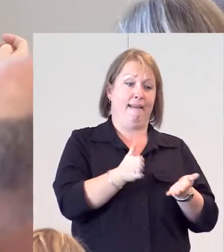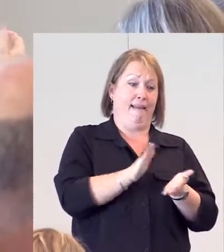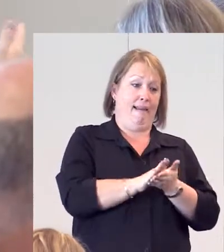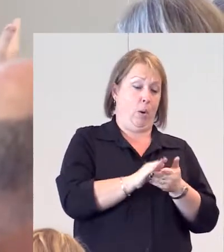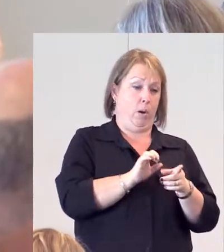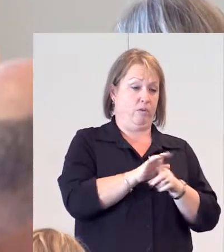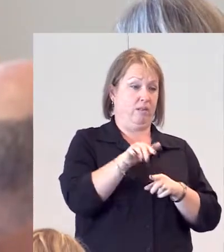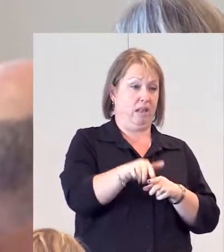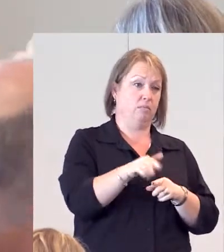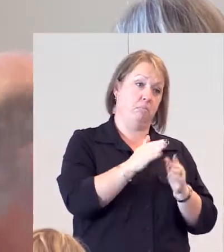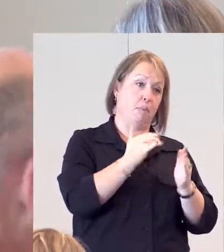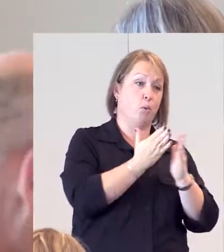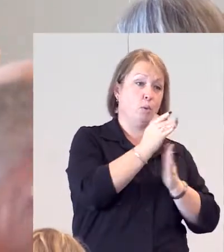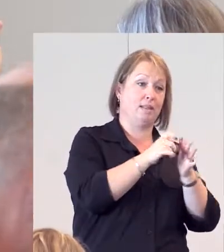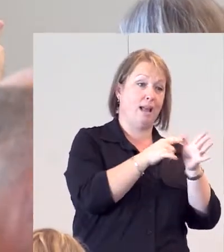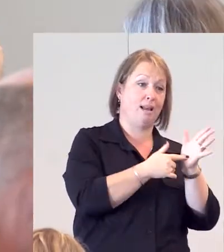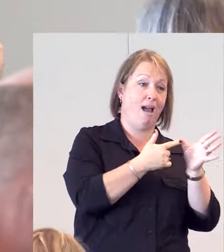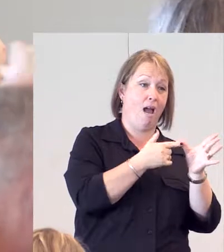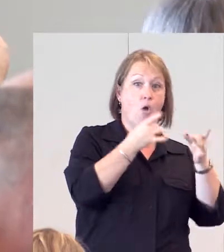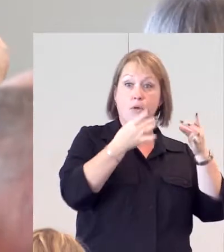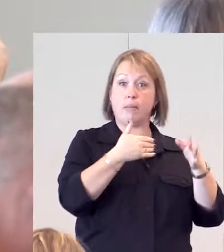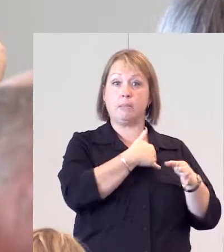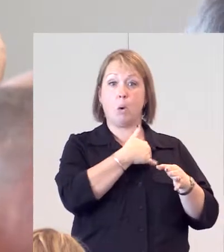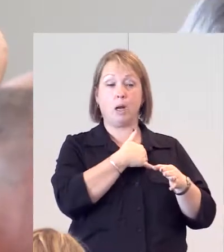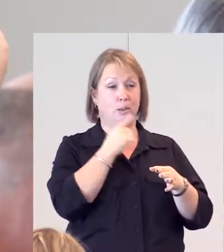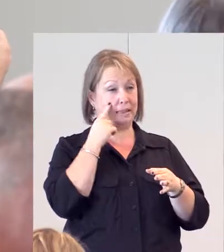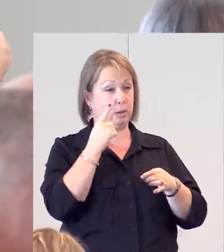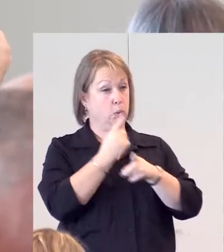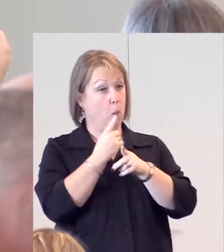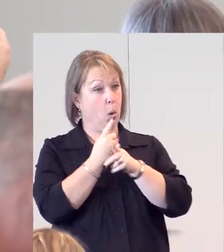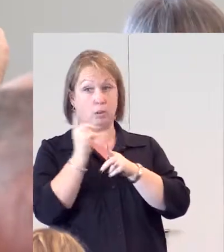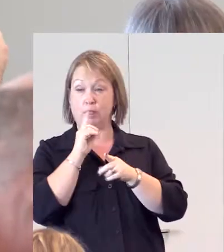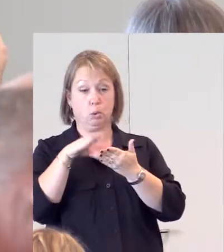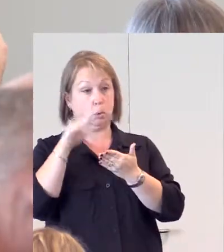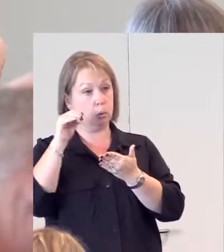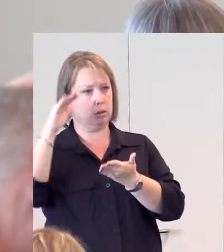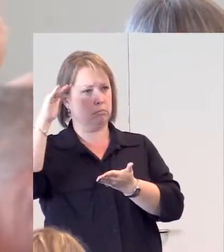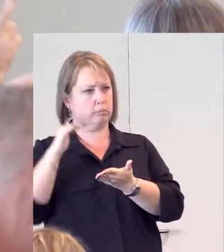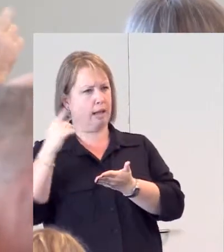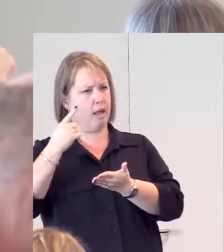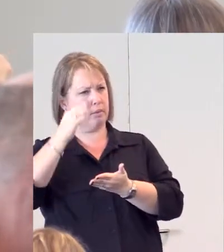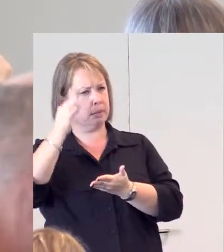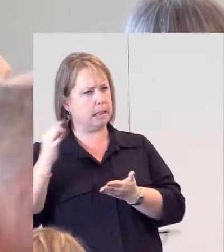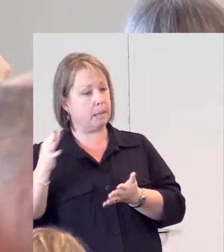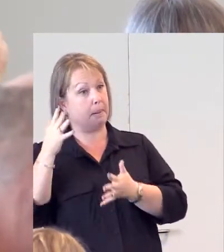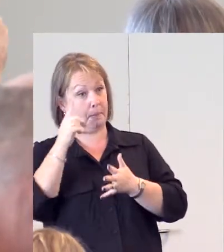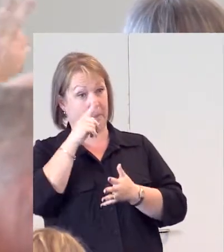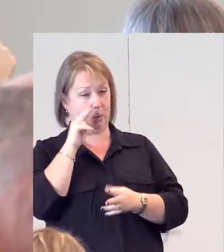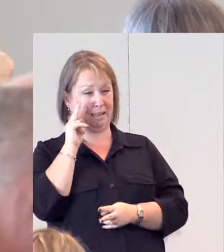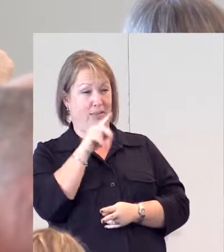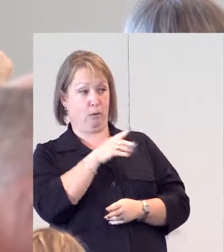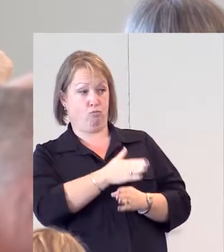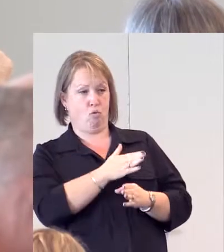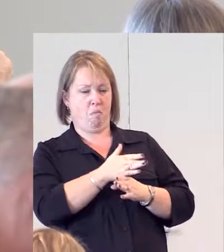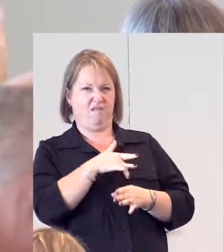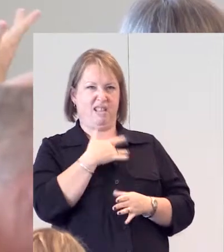So, I mean, we already seen this morning from your talk that students were down by 11%. So people are looking at the work and going, maybe I haven't got a